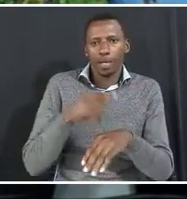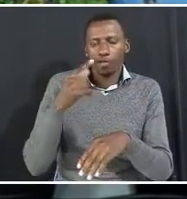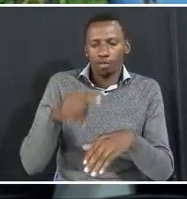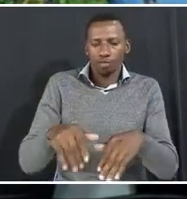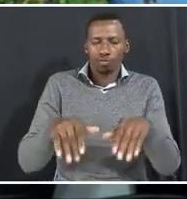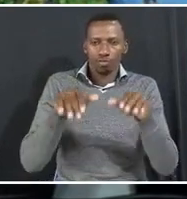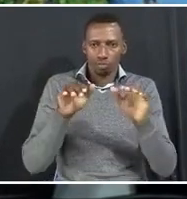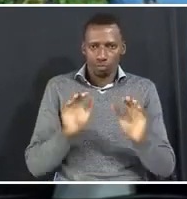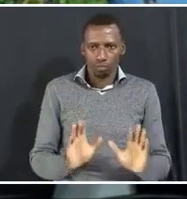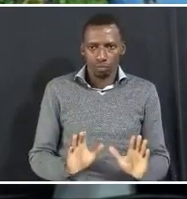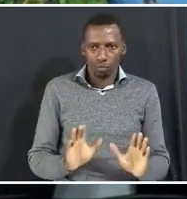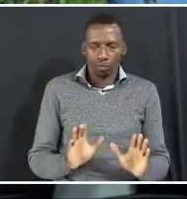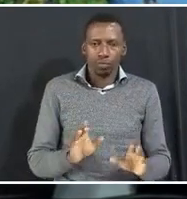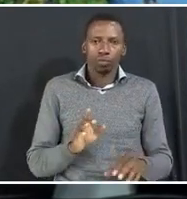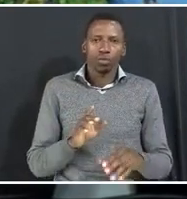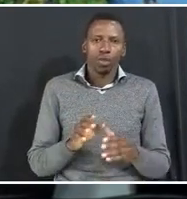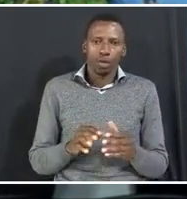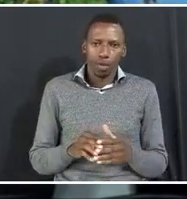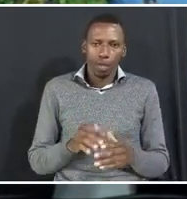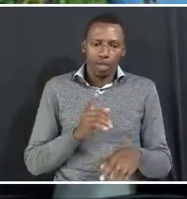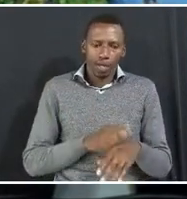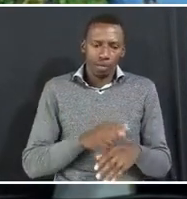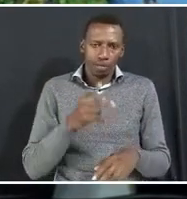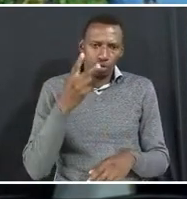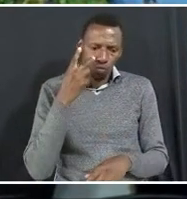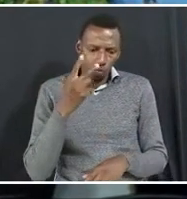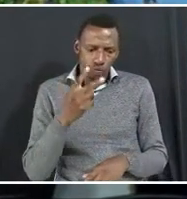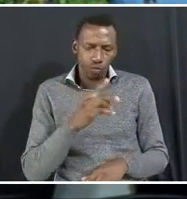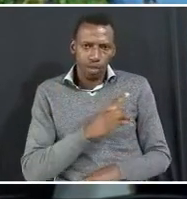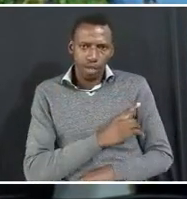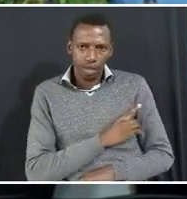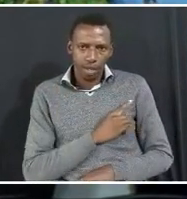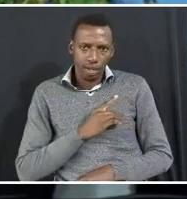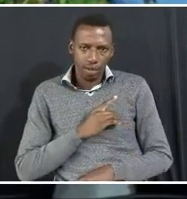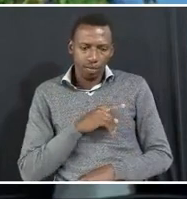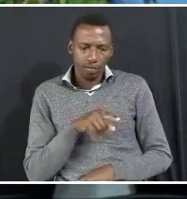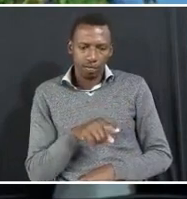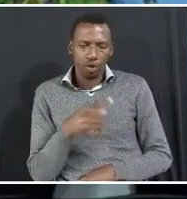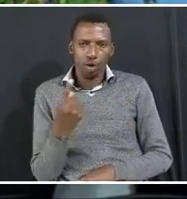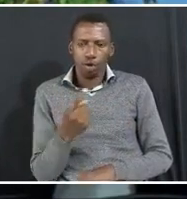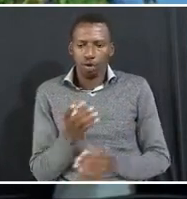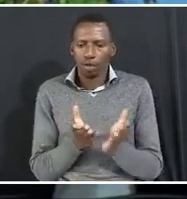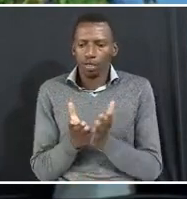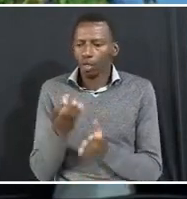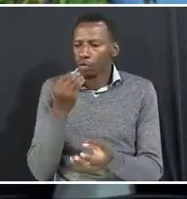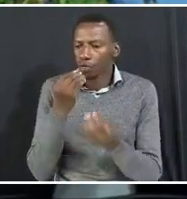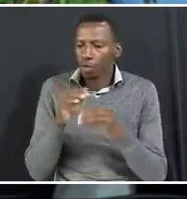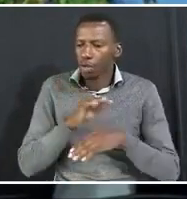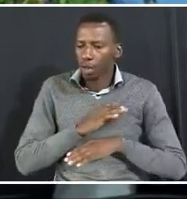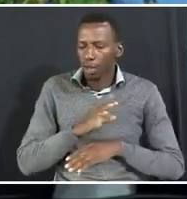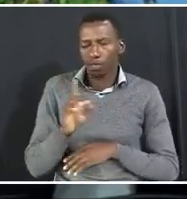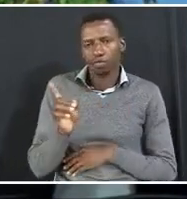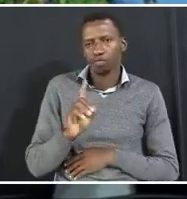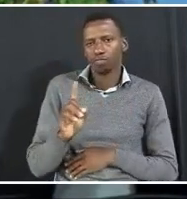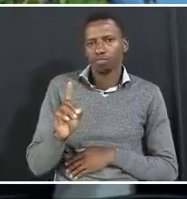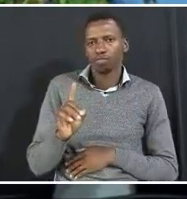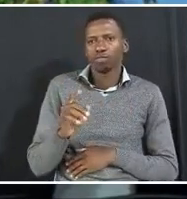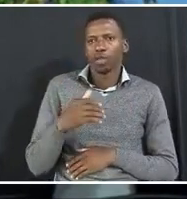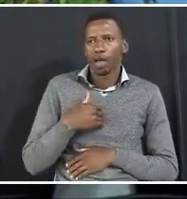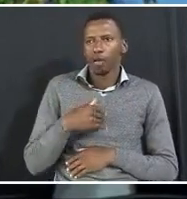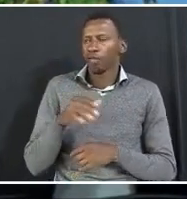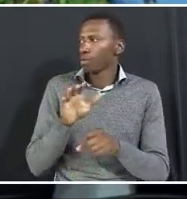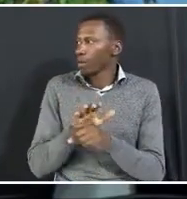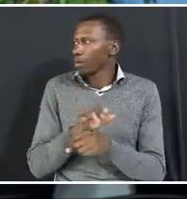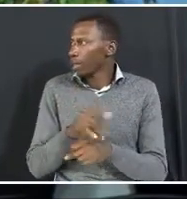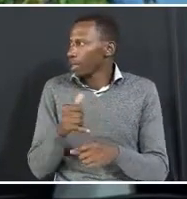And so when we look at the deaconry, it's not only serving food. Yeah, it cuts across so many other